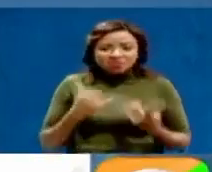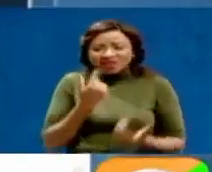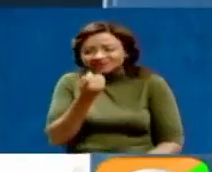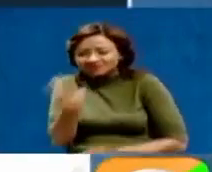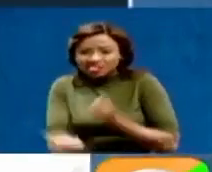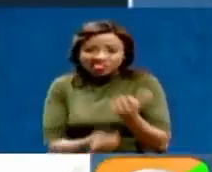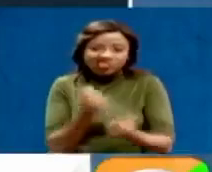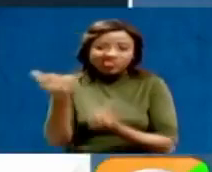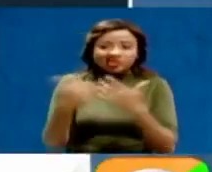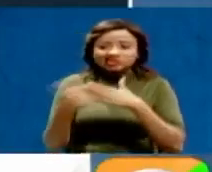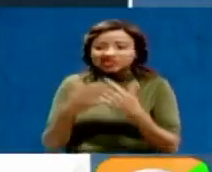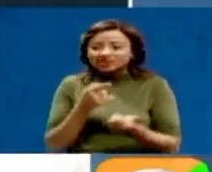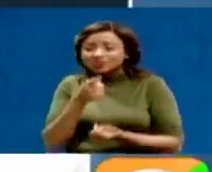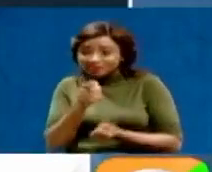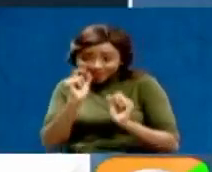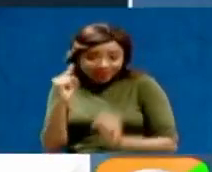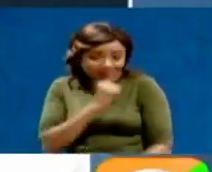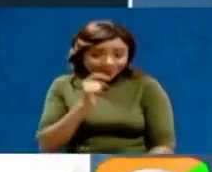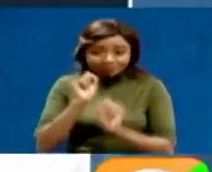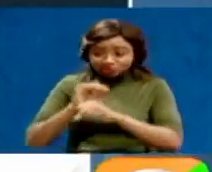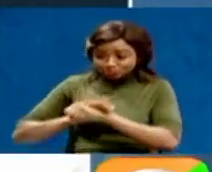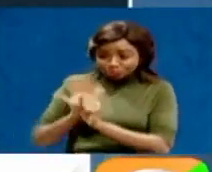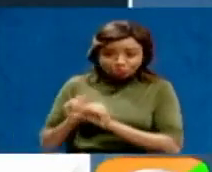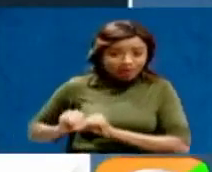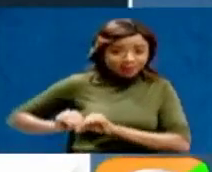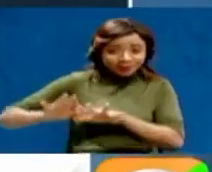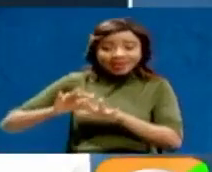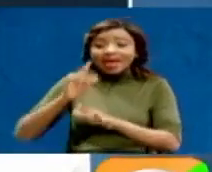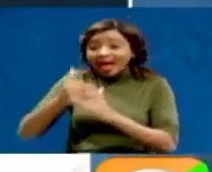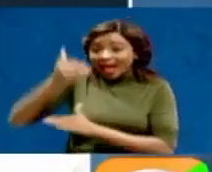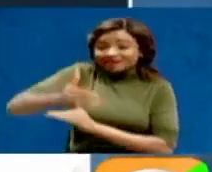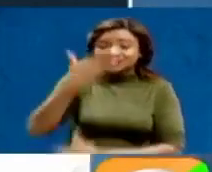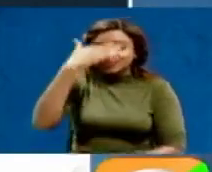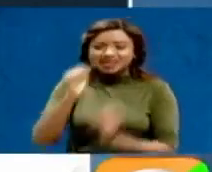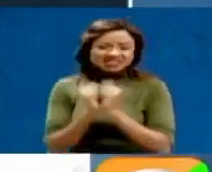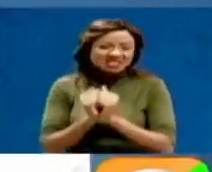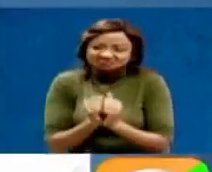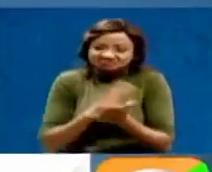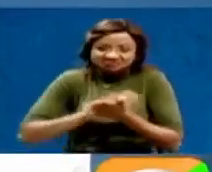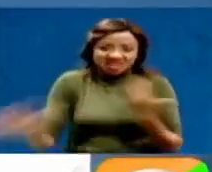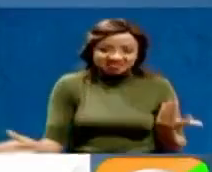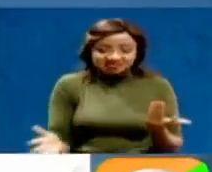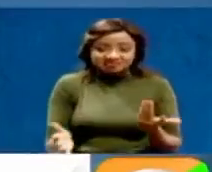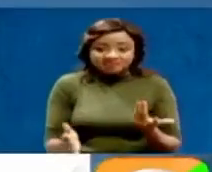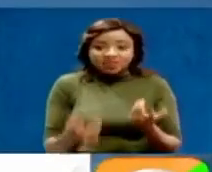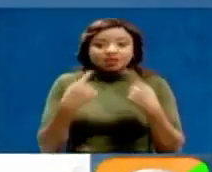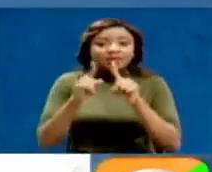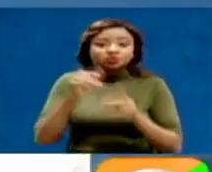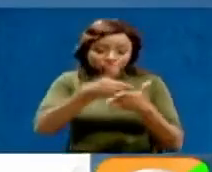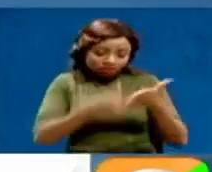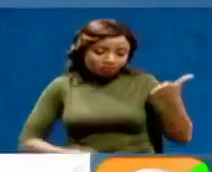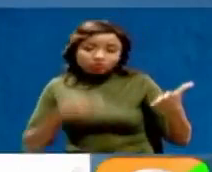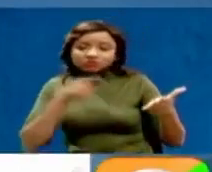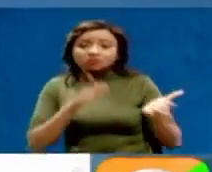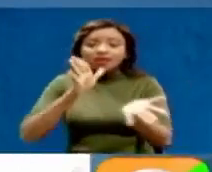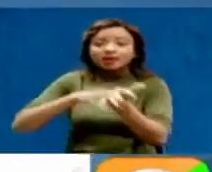moderate COVID-19 remain infectious no longer than 10 days after symptom onset, end quote. And this report